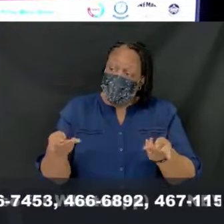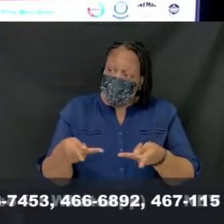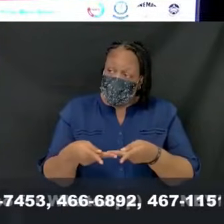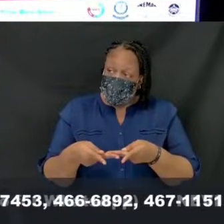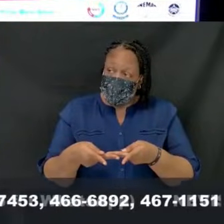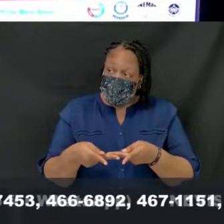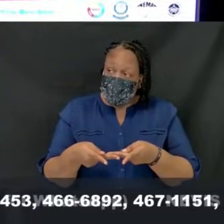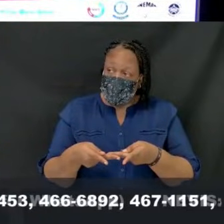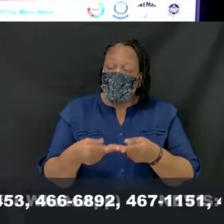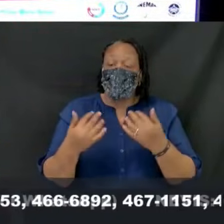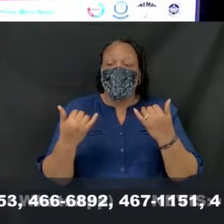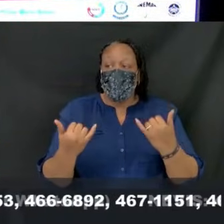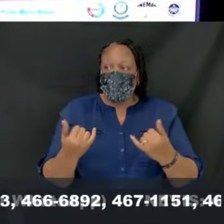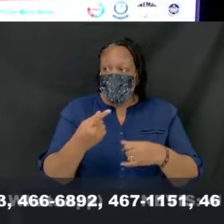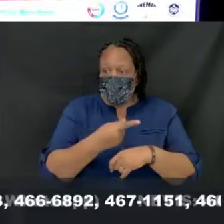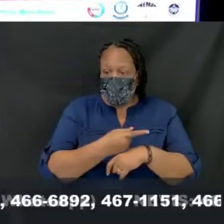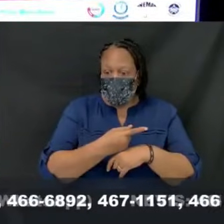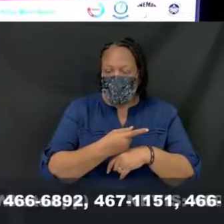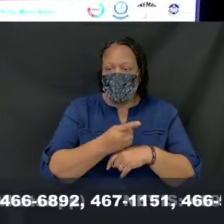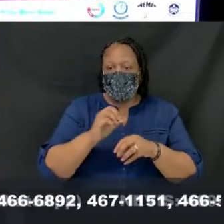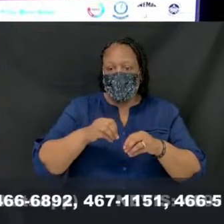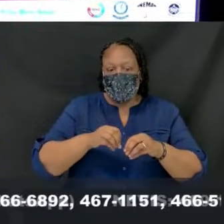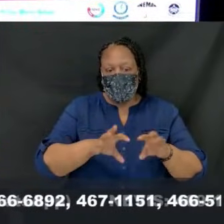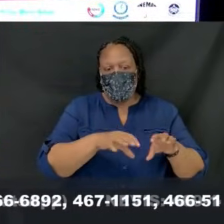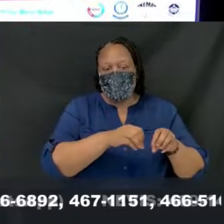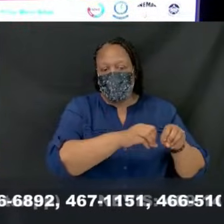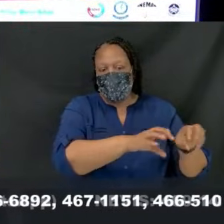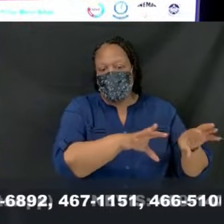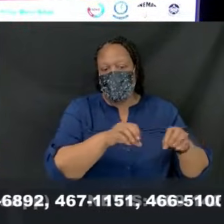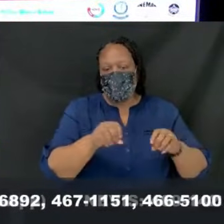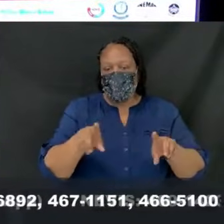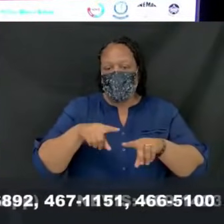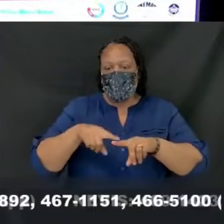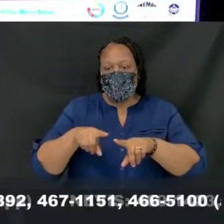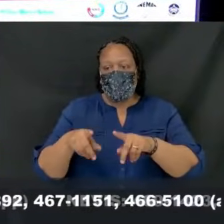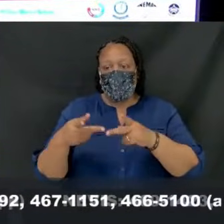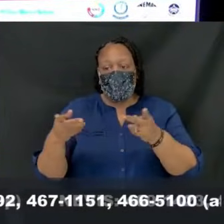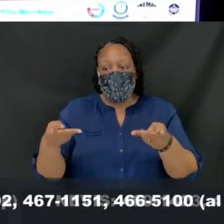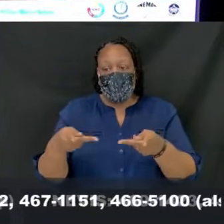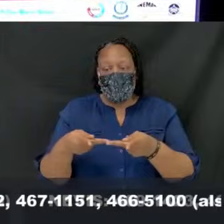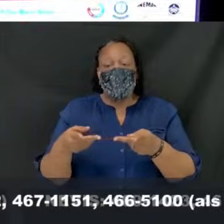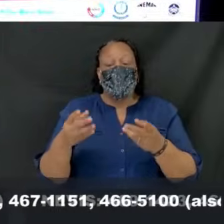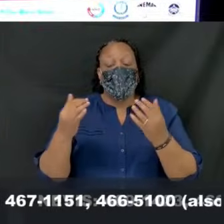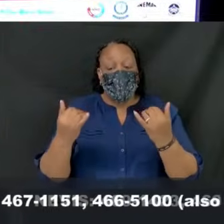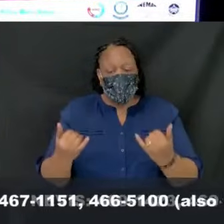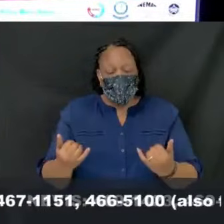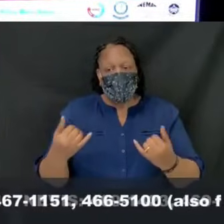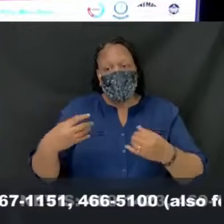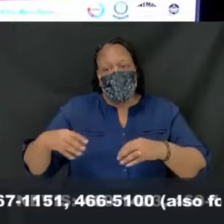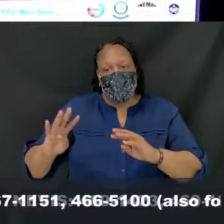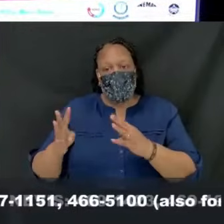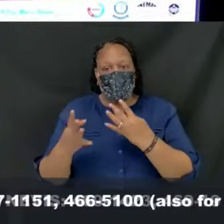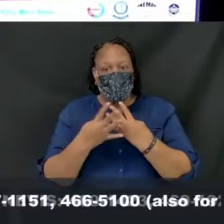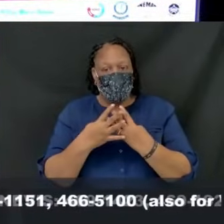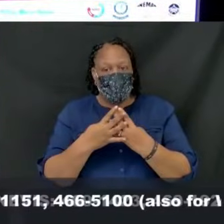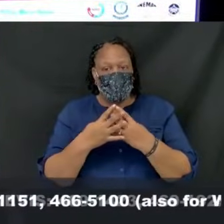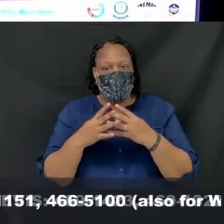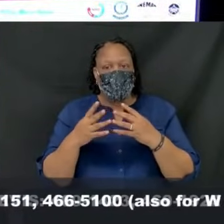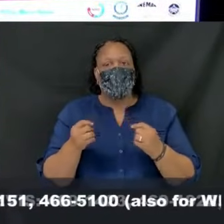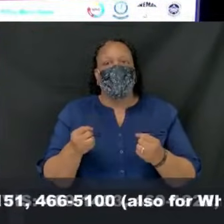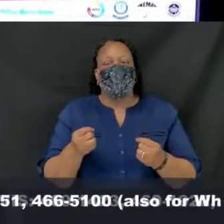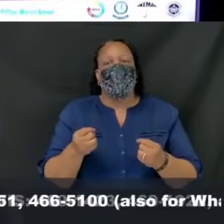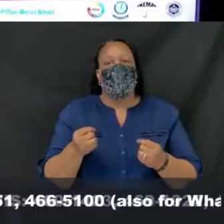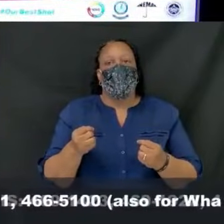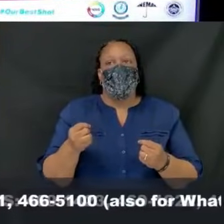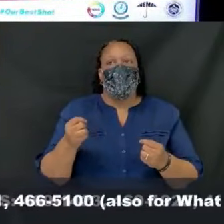have distributed food to the HMP, Her Majesty's Prison, New